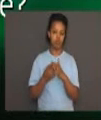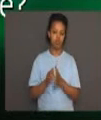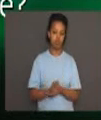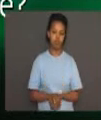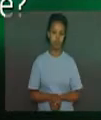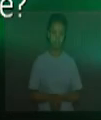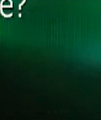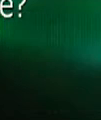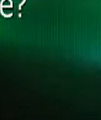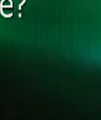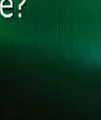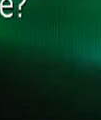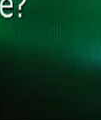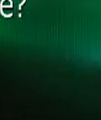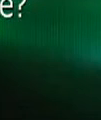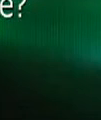Begin.